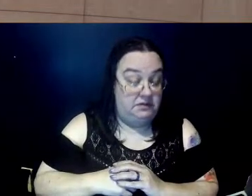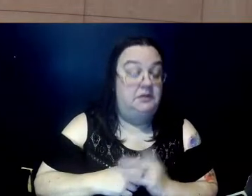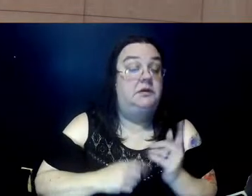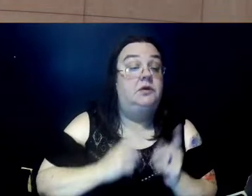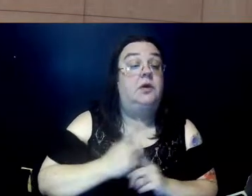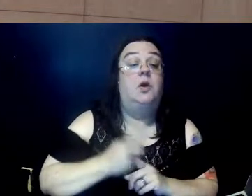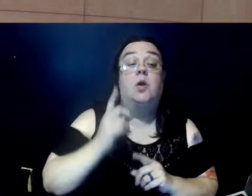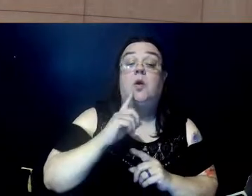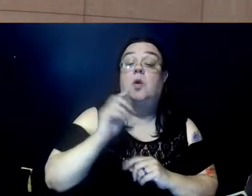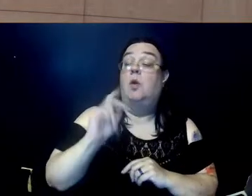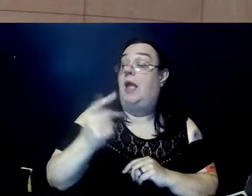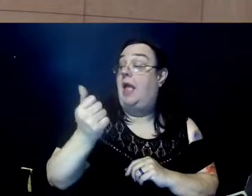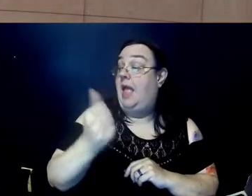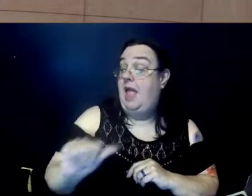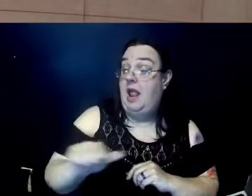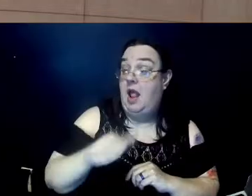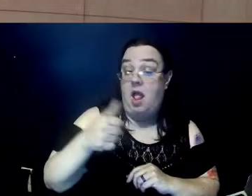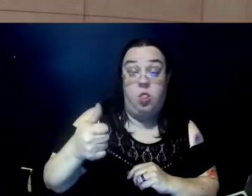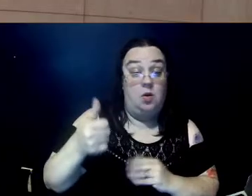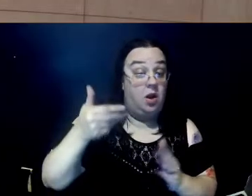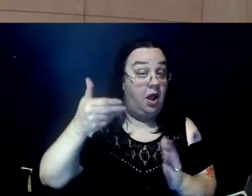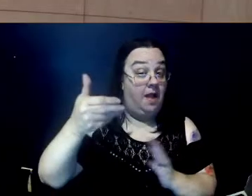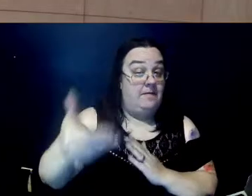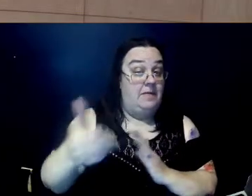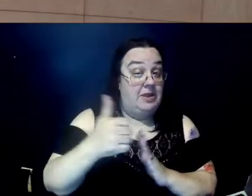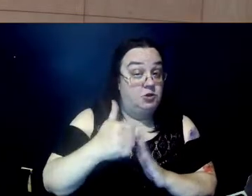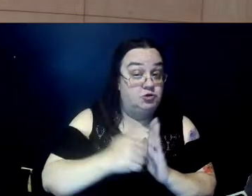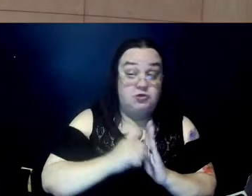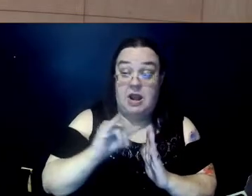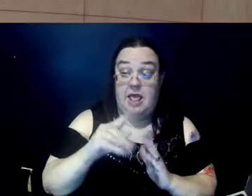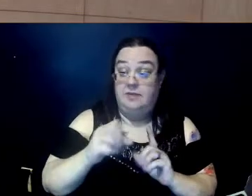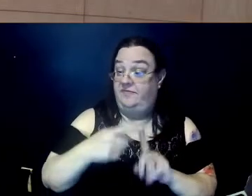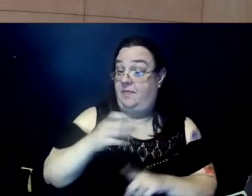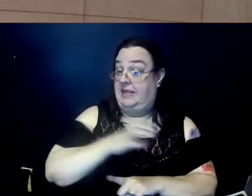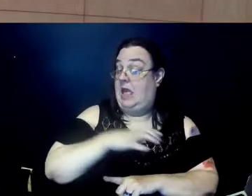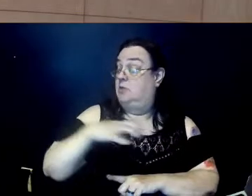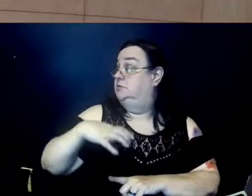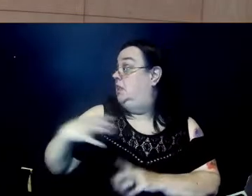Any other upcoming agenda items, council?